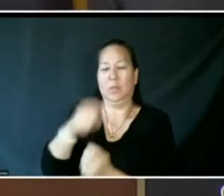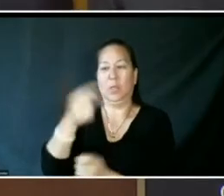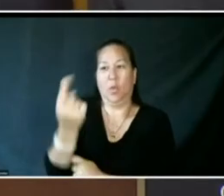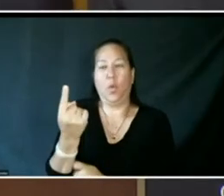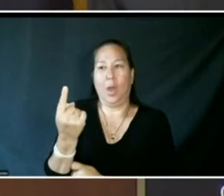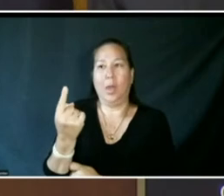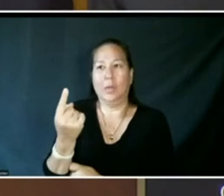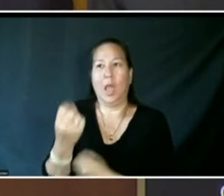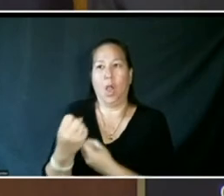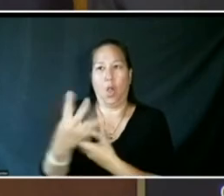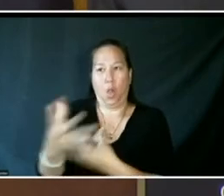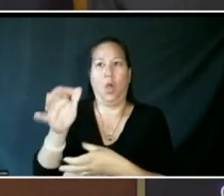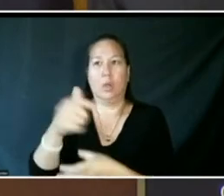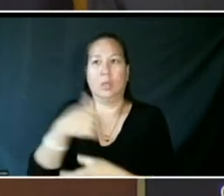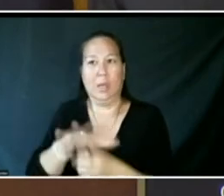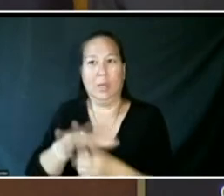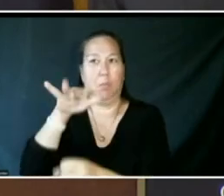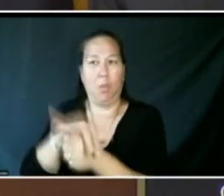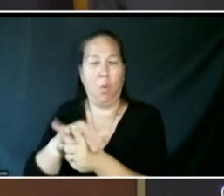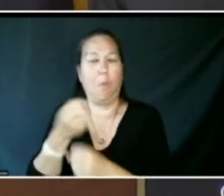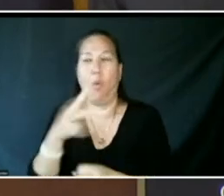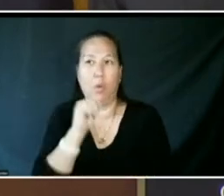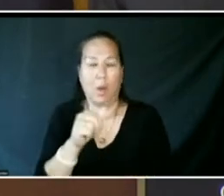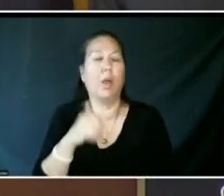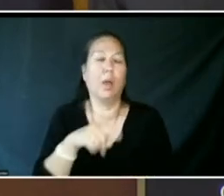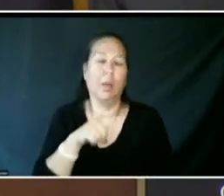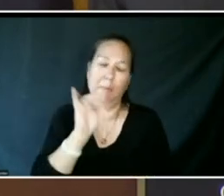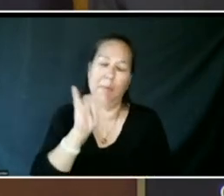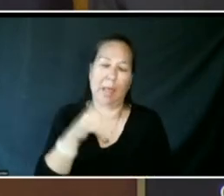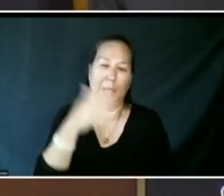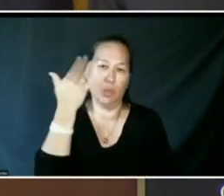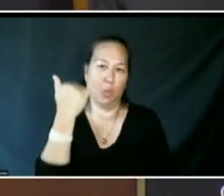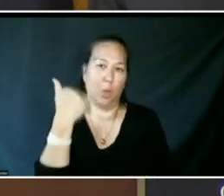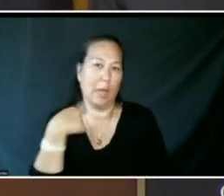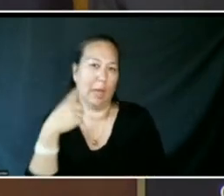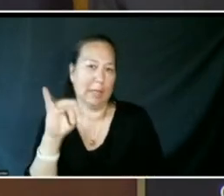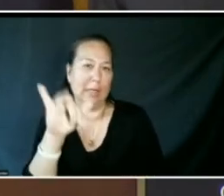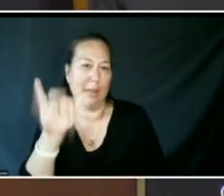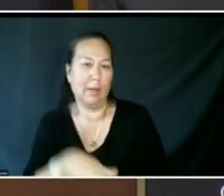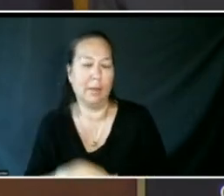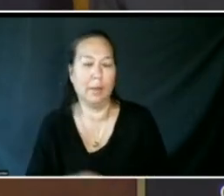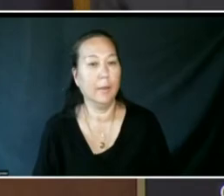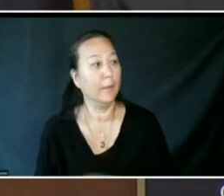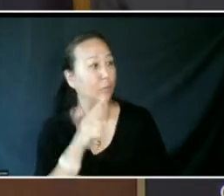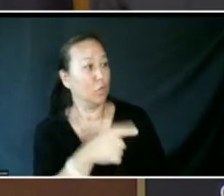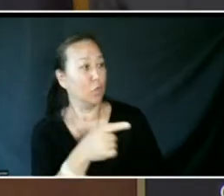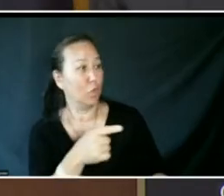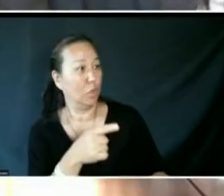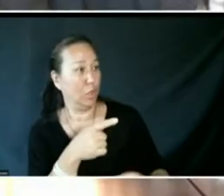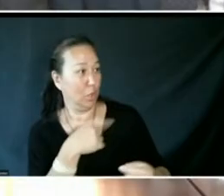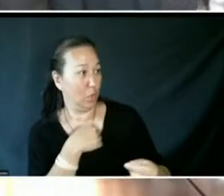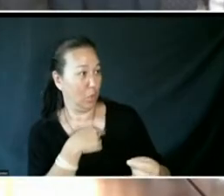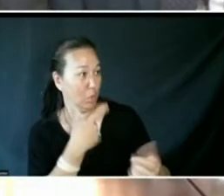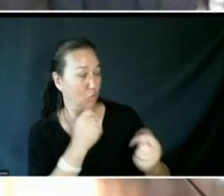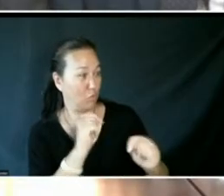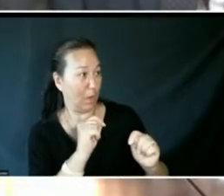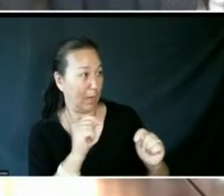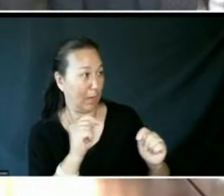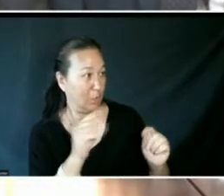you made this plea to the president, did Donald Trump urge his supporters to avoid the use of violence? Not to my